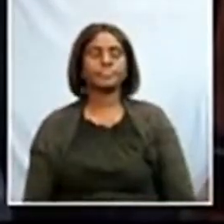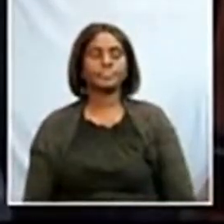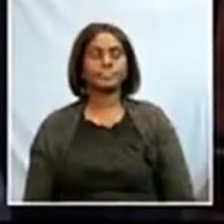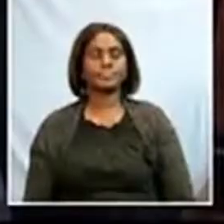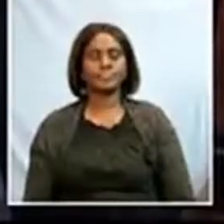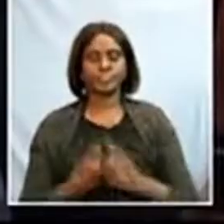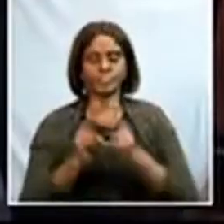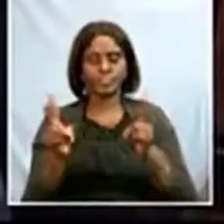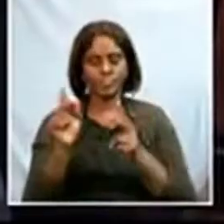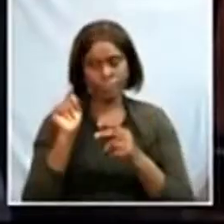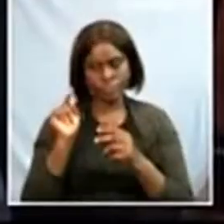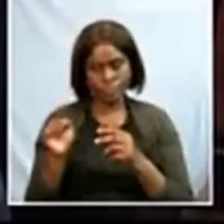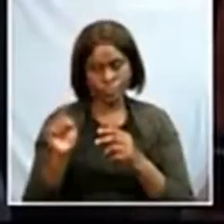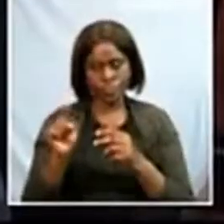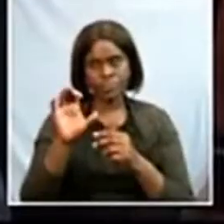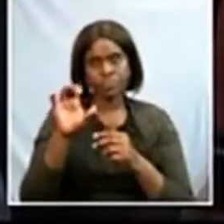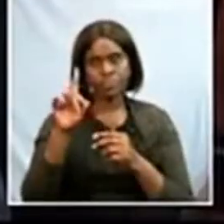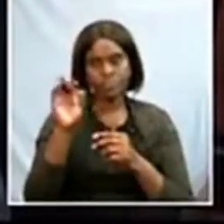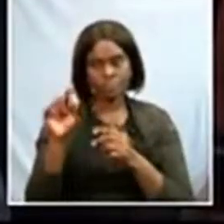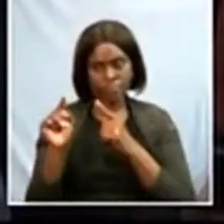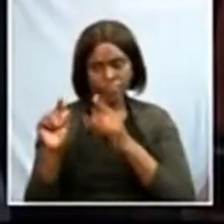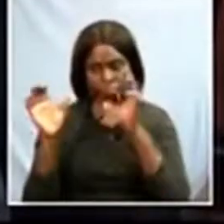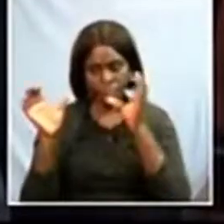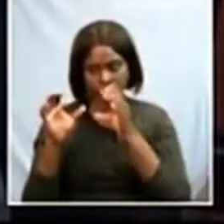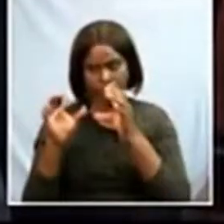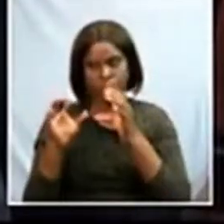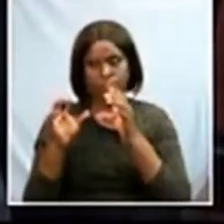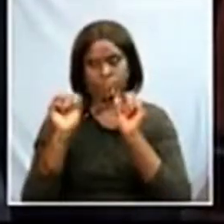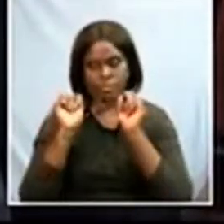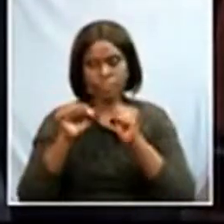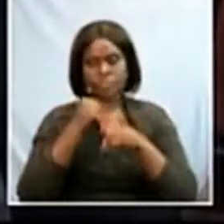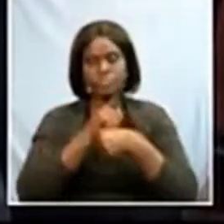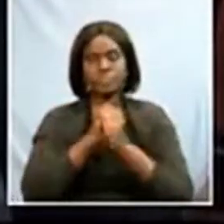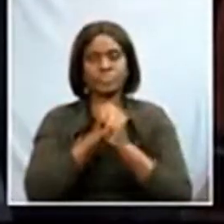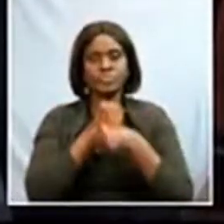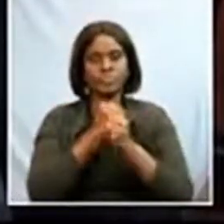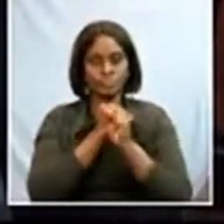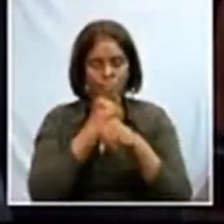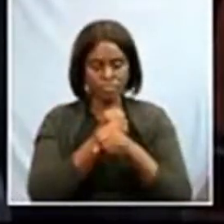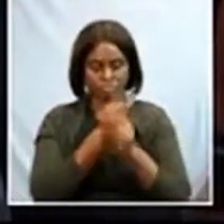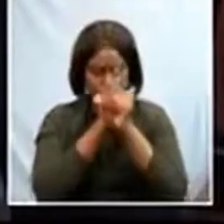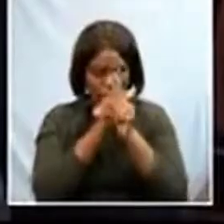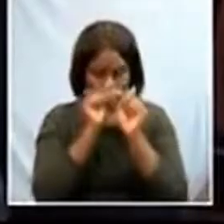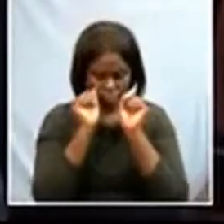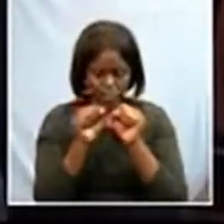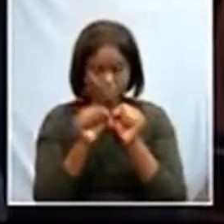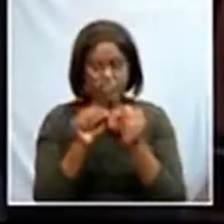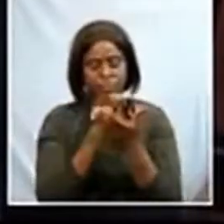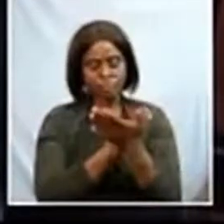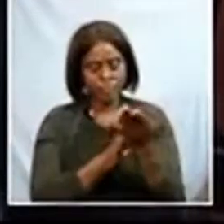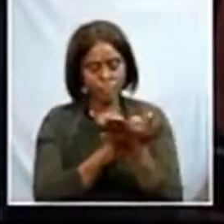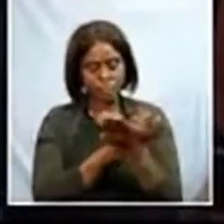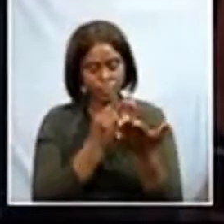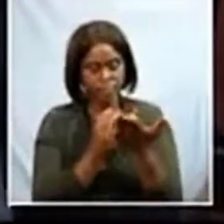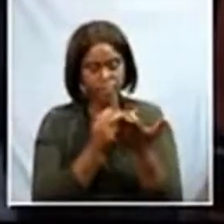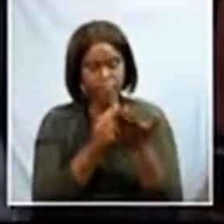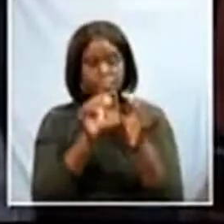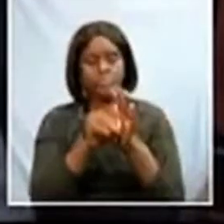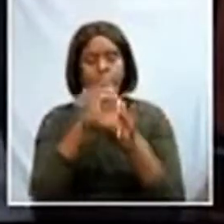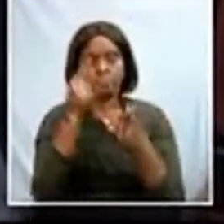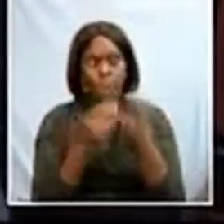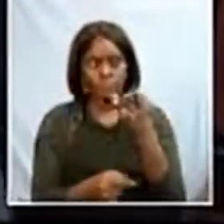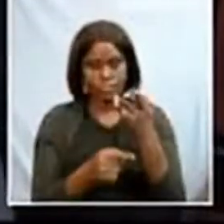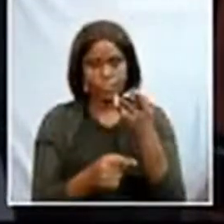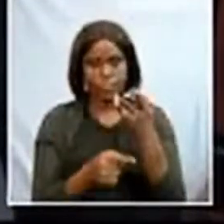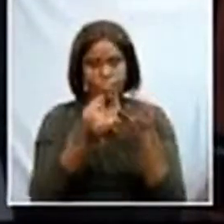So that CDFC committee will make a decision based on what